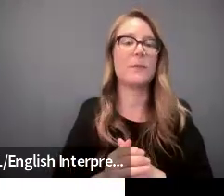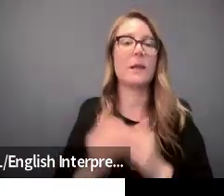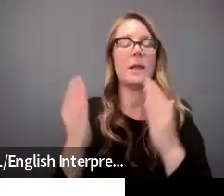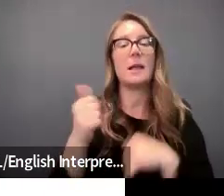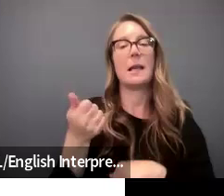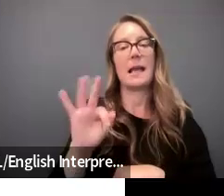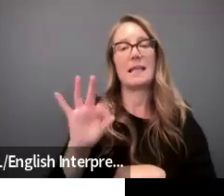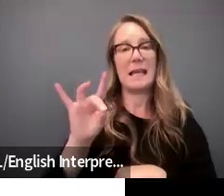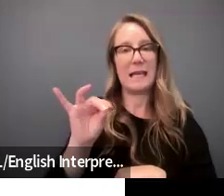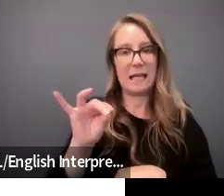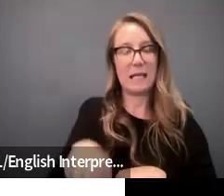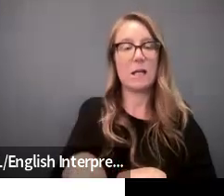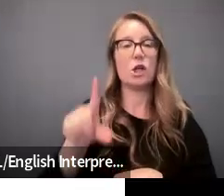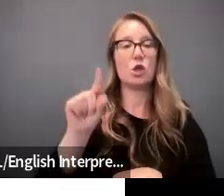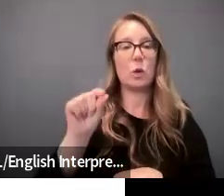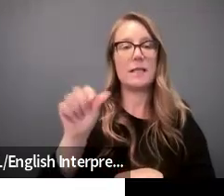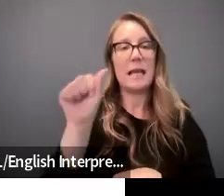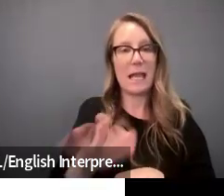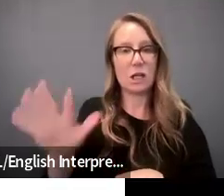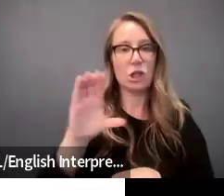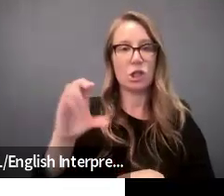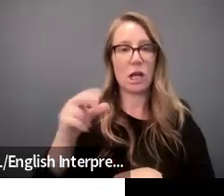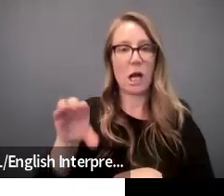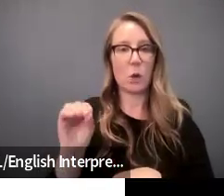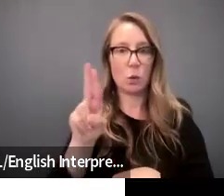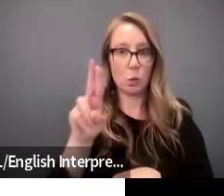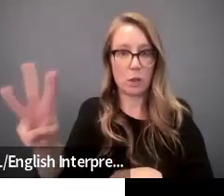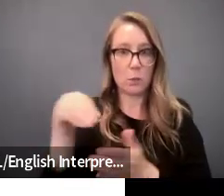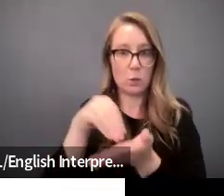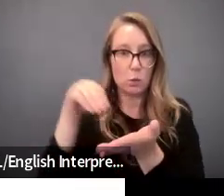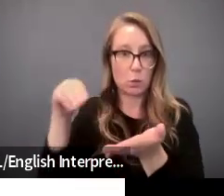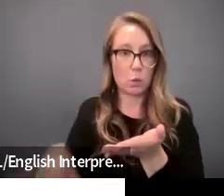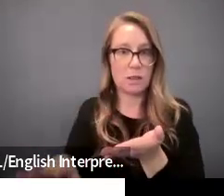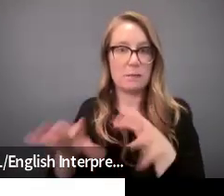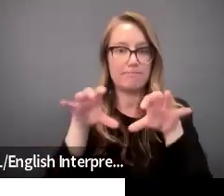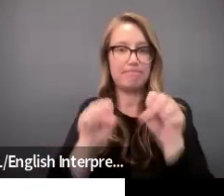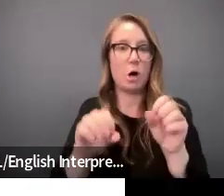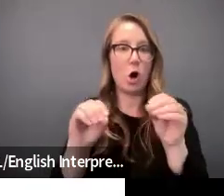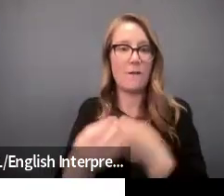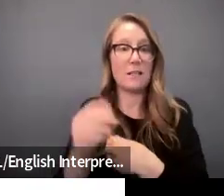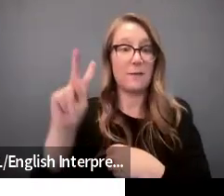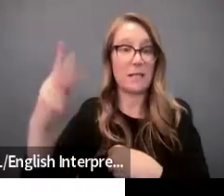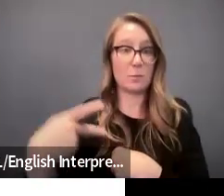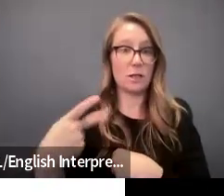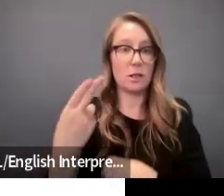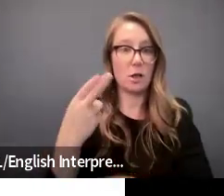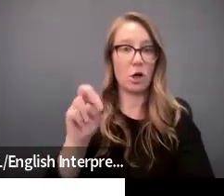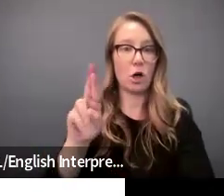in 1980, 20 Asian and Chicano University of Washington students occupied the office of the vice